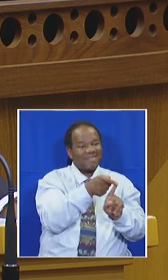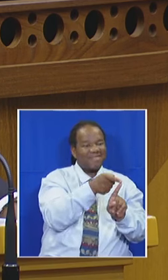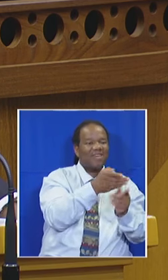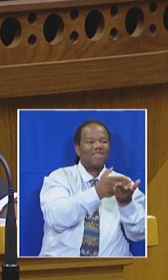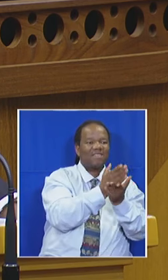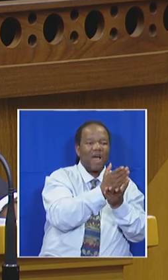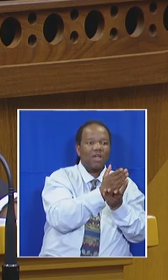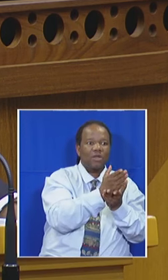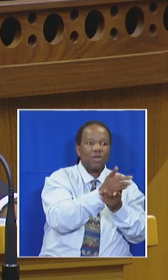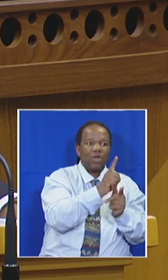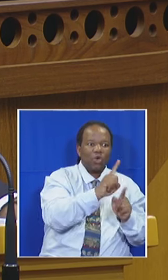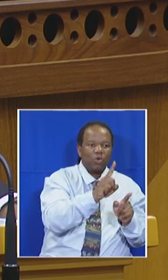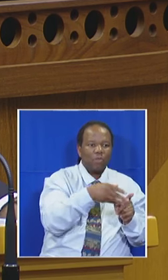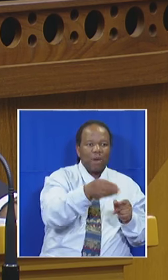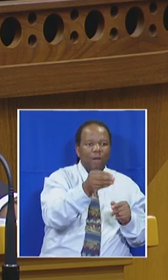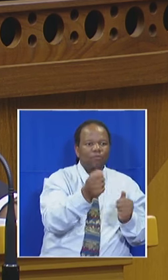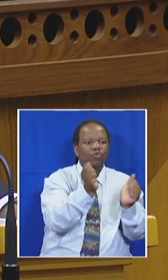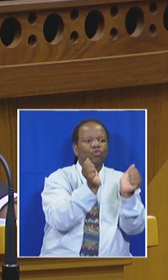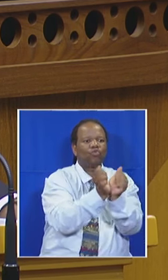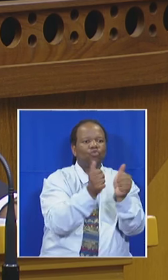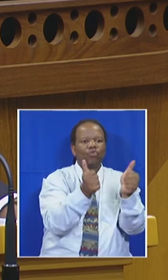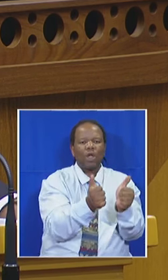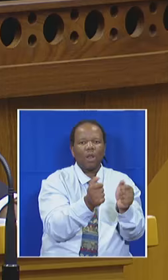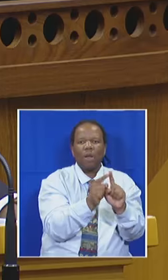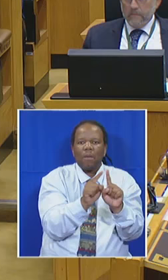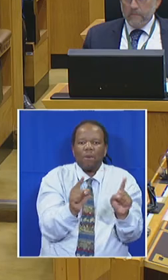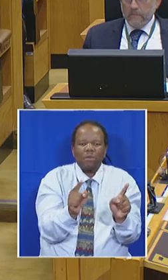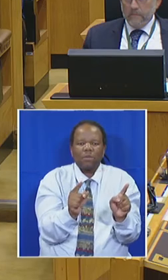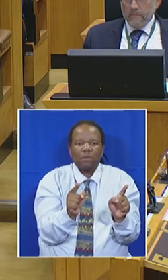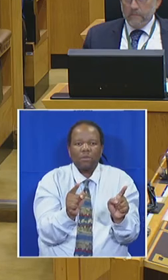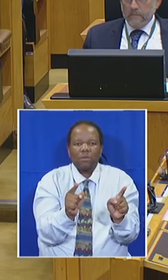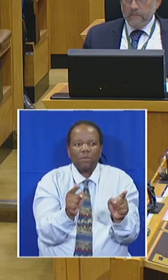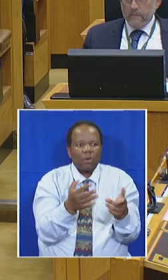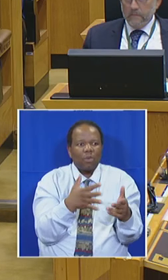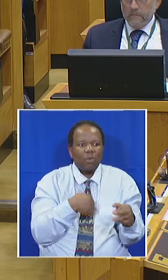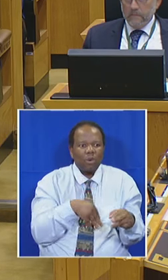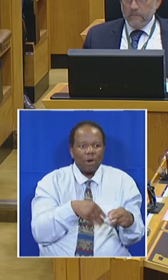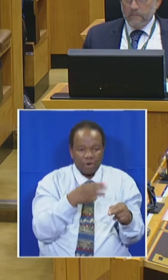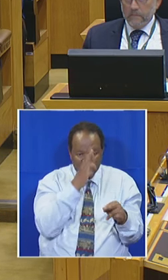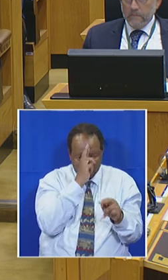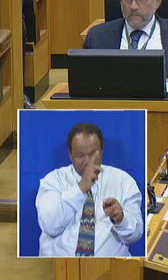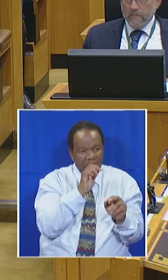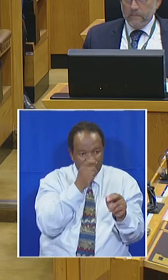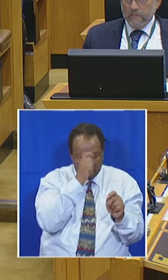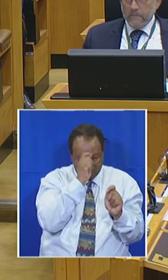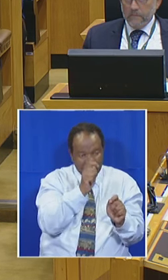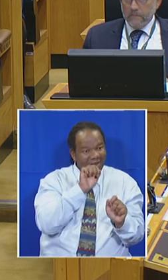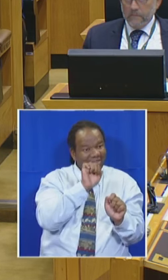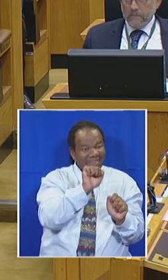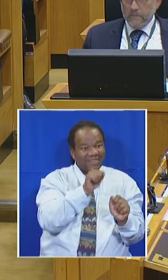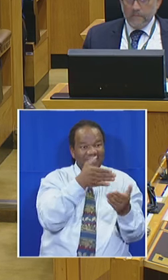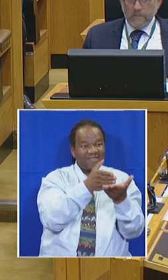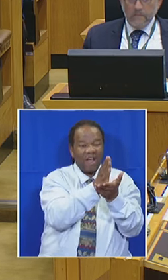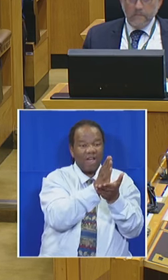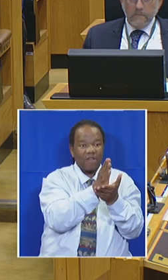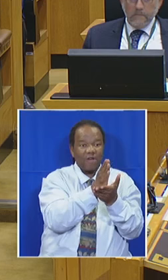not to go to jail, because we must respect the right of the criminal. There is something wrong that needs